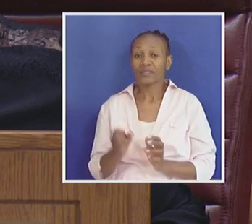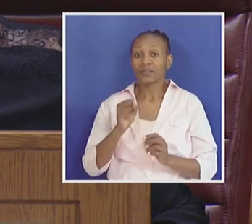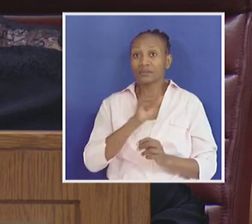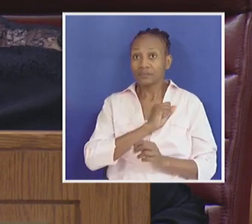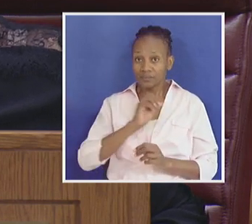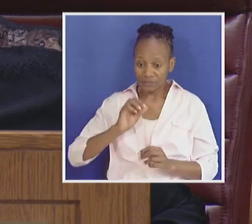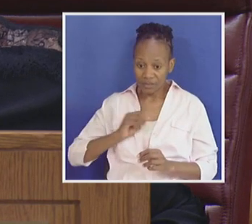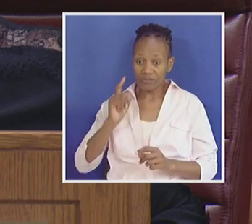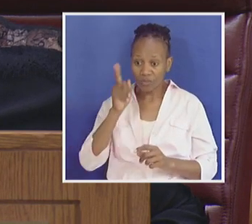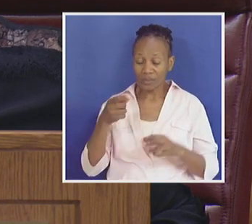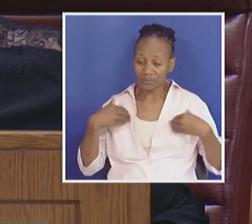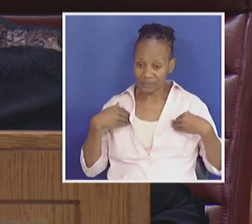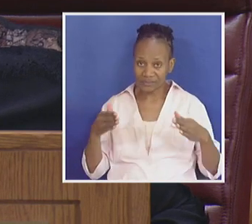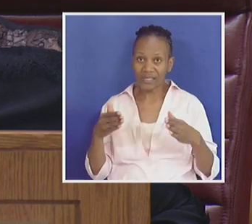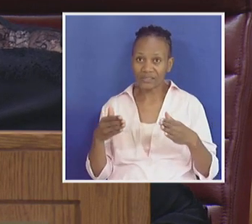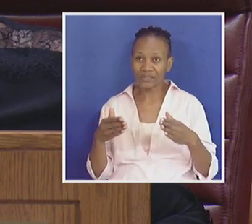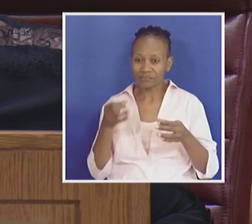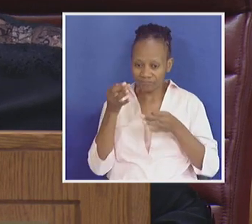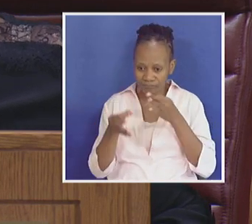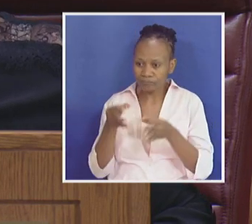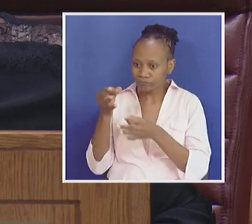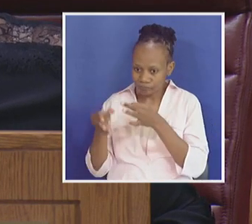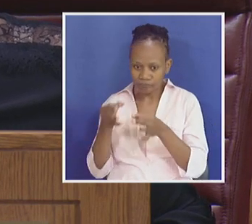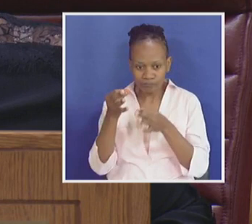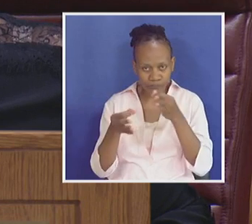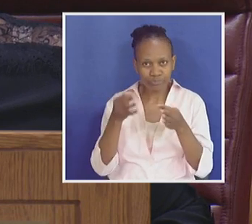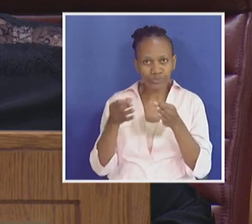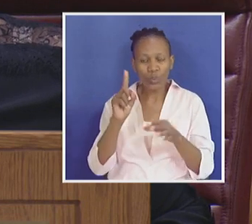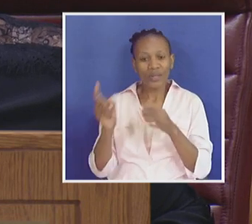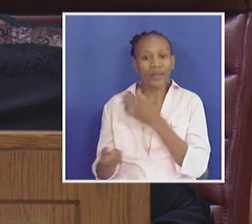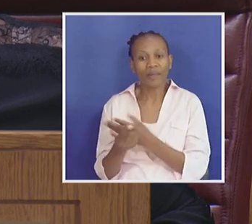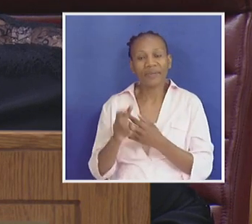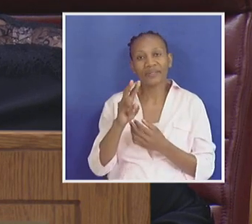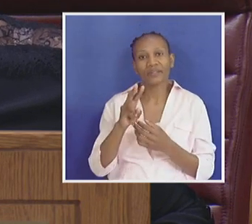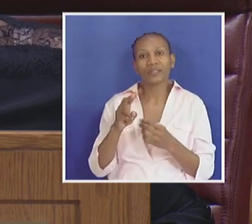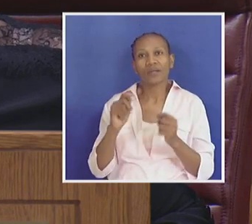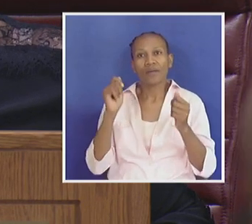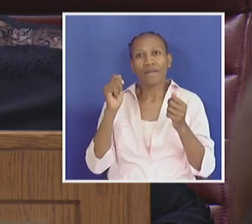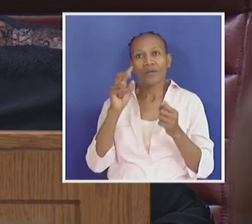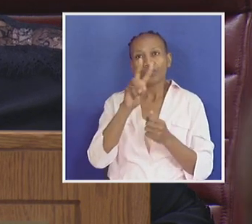giving briefings on the celebrations of the 20 years of the Constitution and the